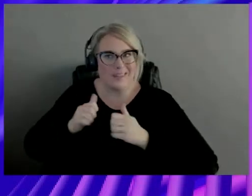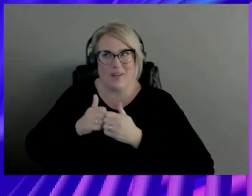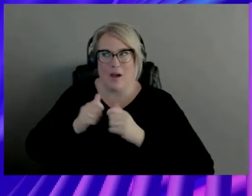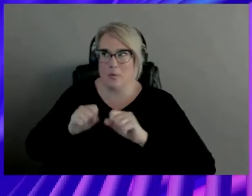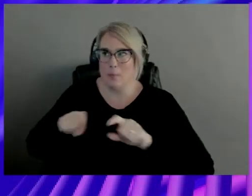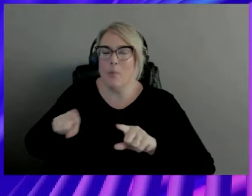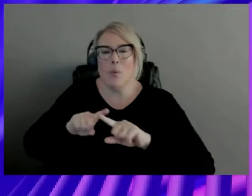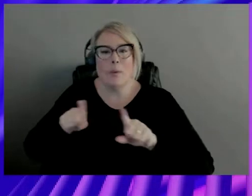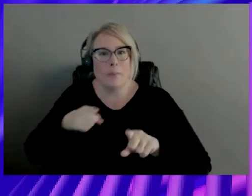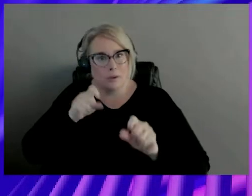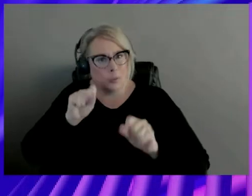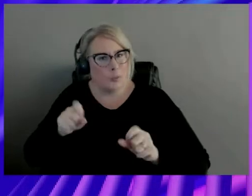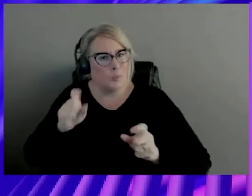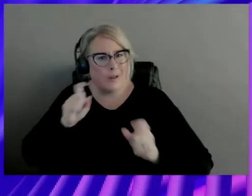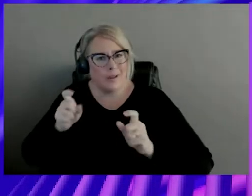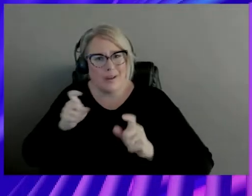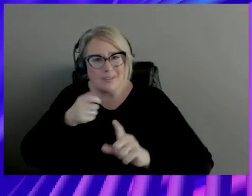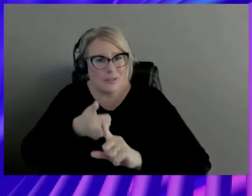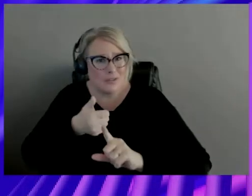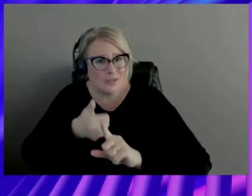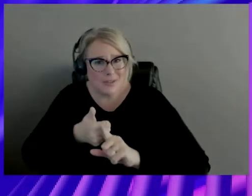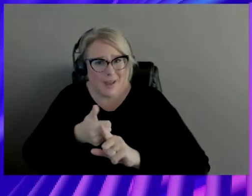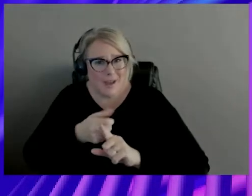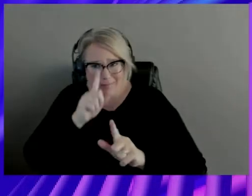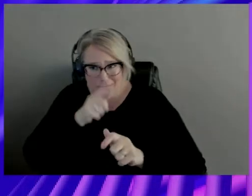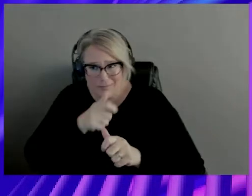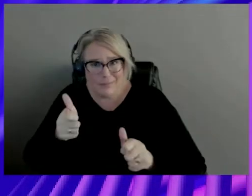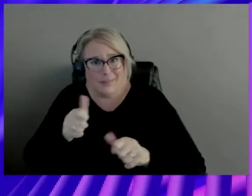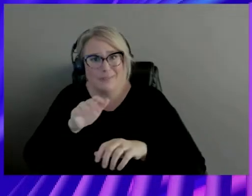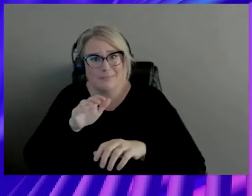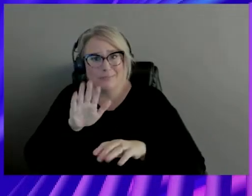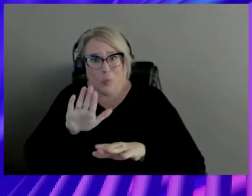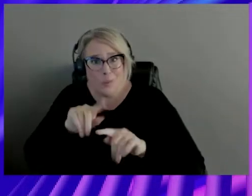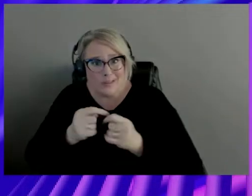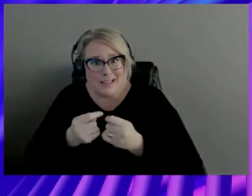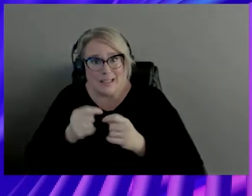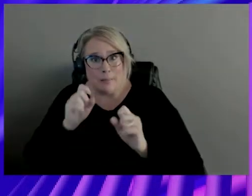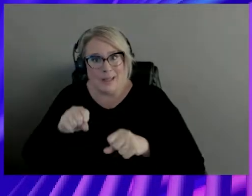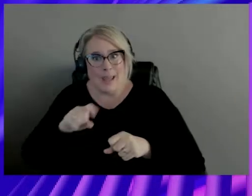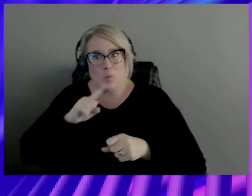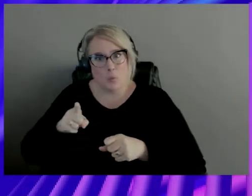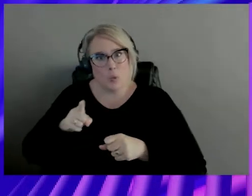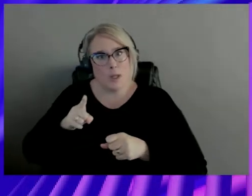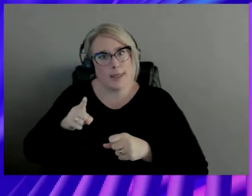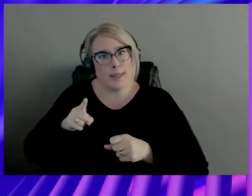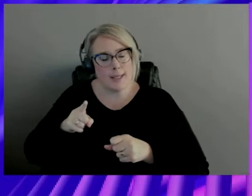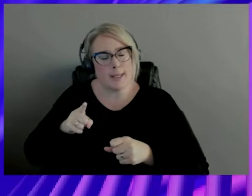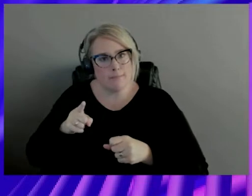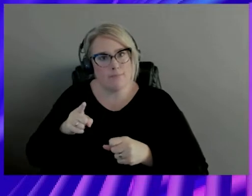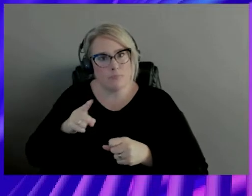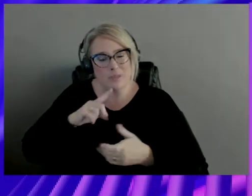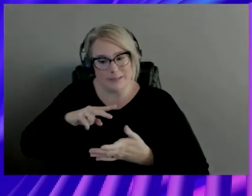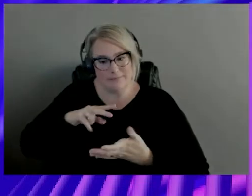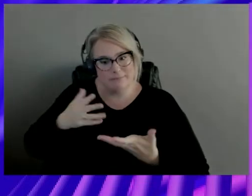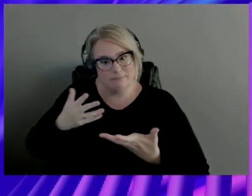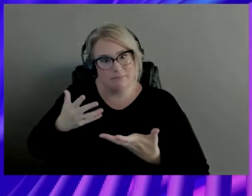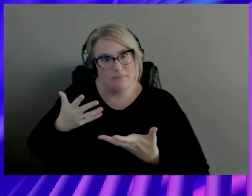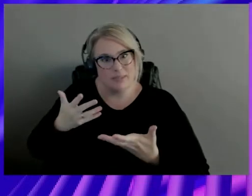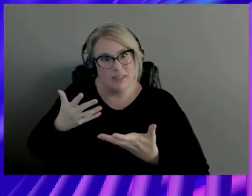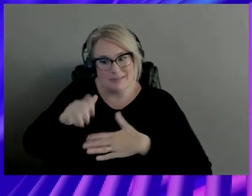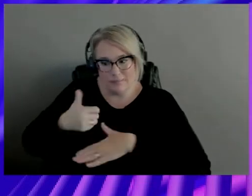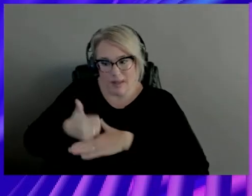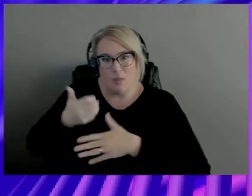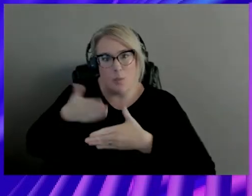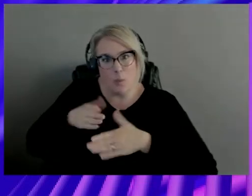can customize it yourself as a team. You can define, like, this is how we deploy, and this is how I want Visual Studio to look like. Like, you can